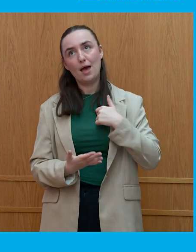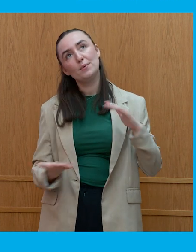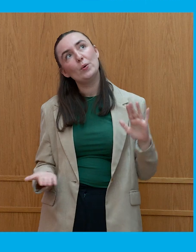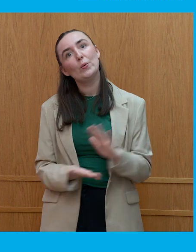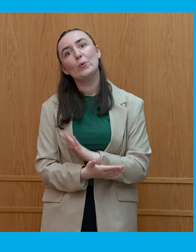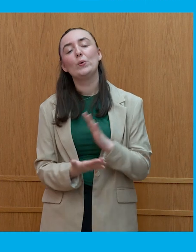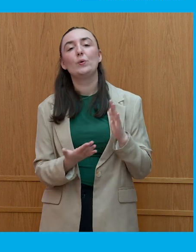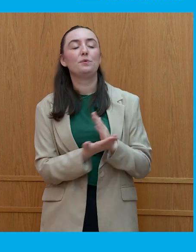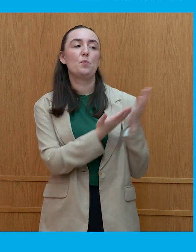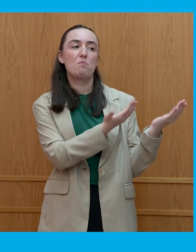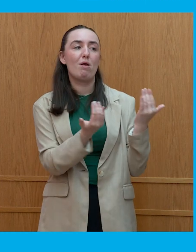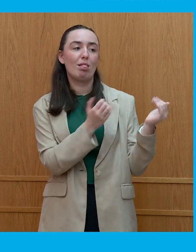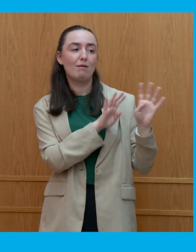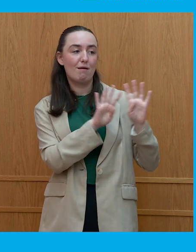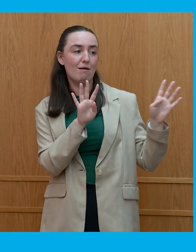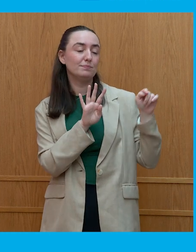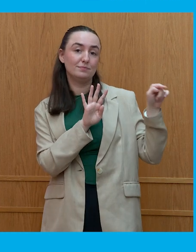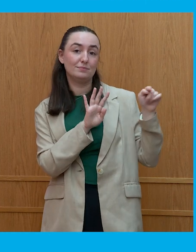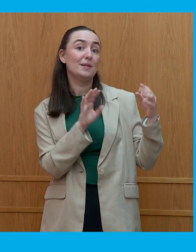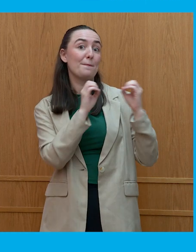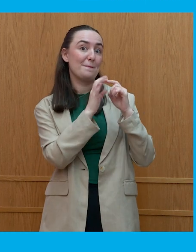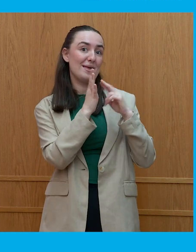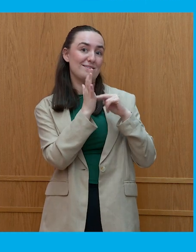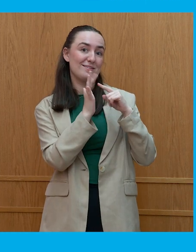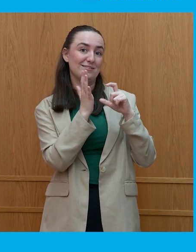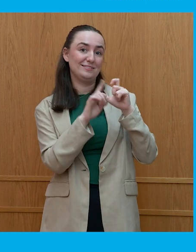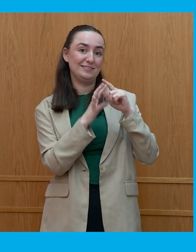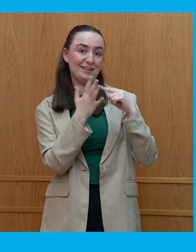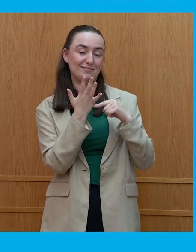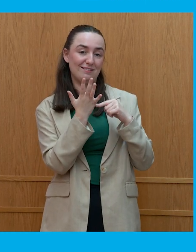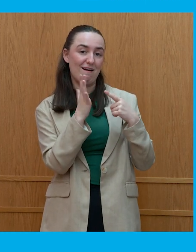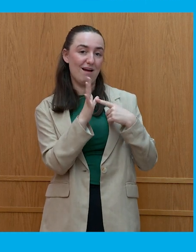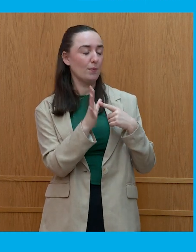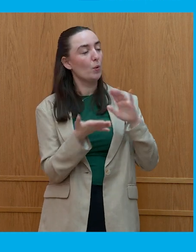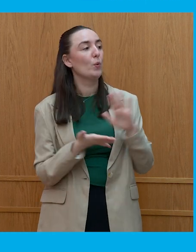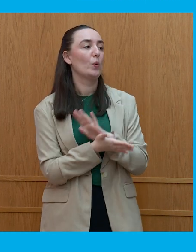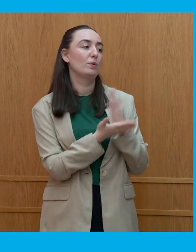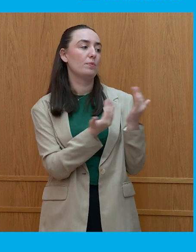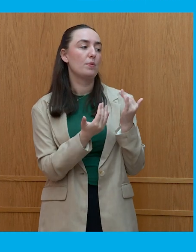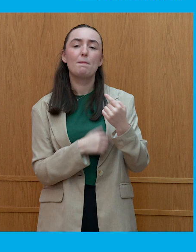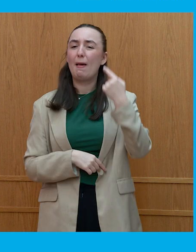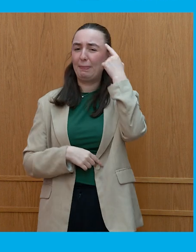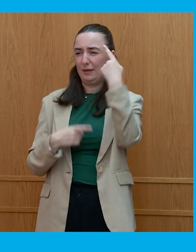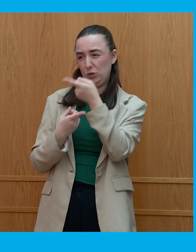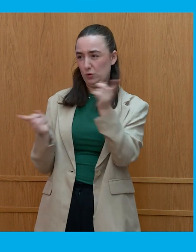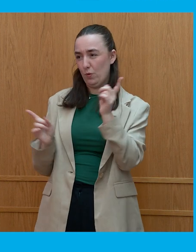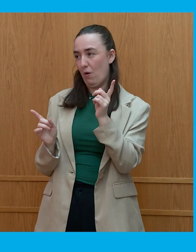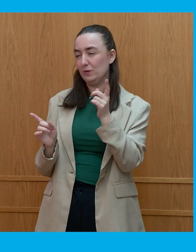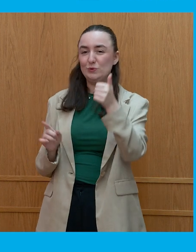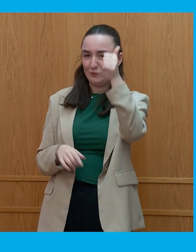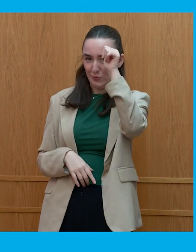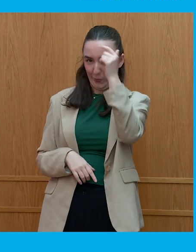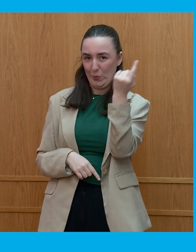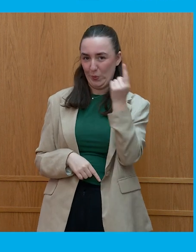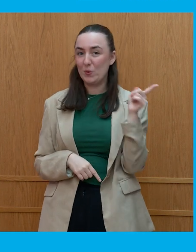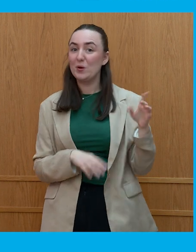delighted to welcome Benedetta Taibbi. I hope most of you in the room will not need an introduction